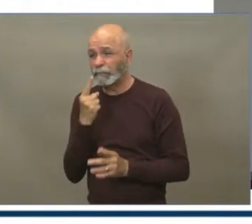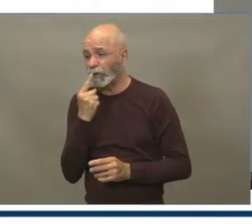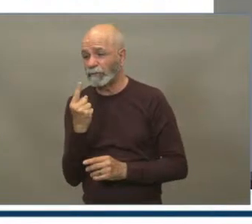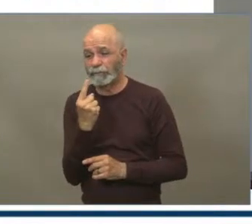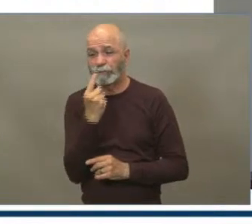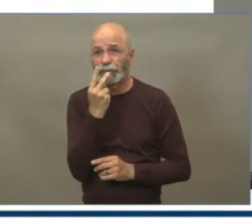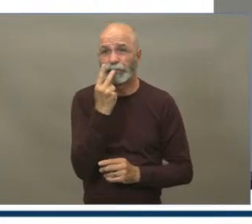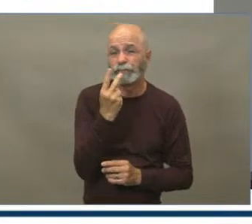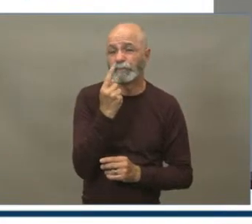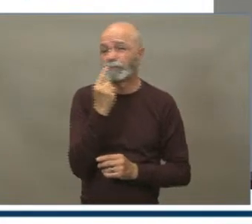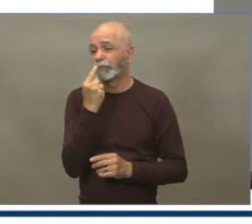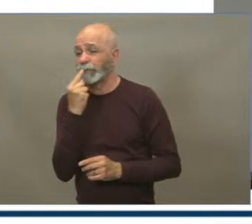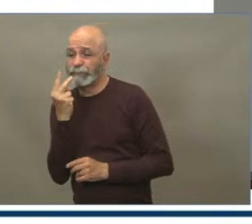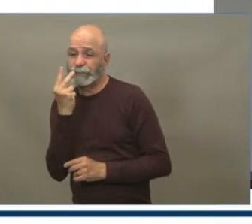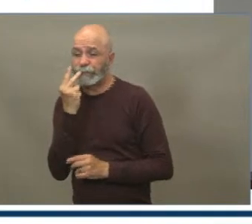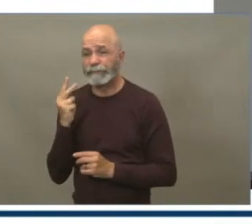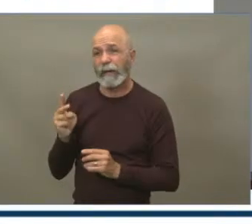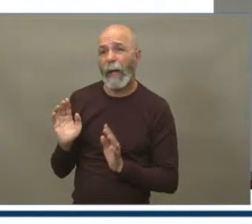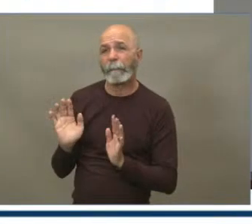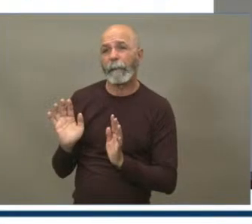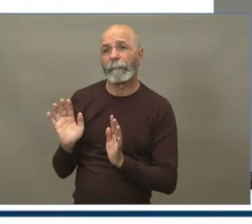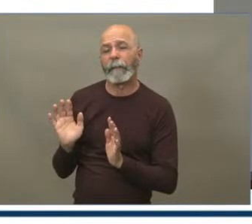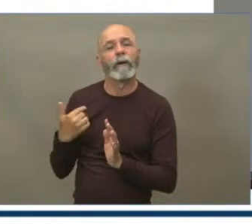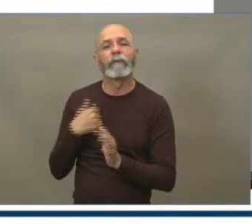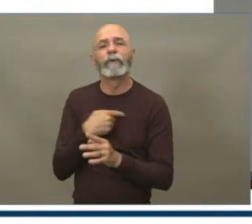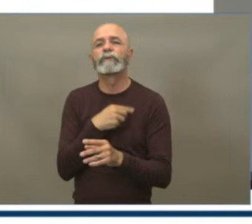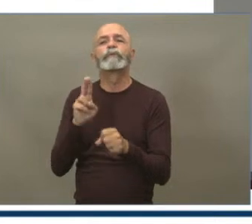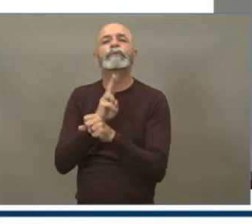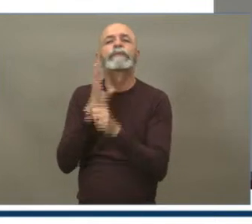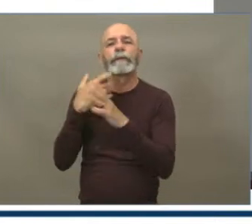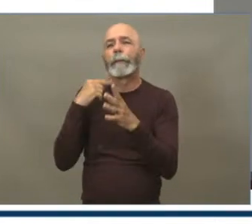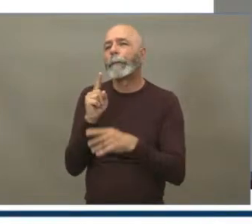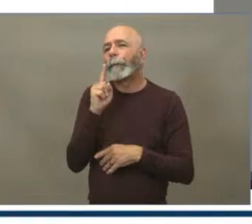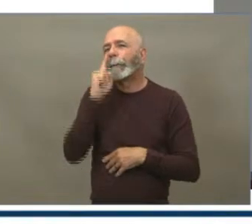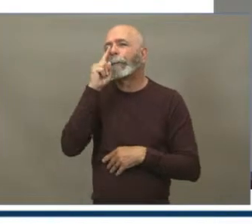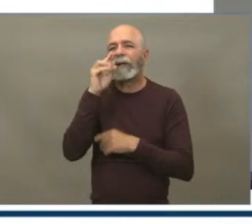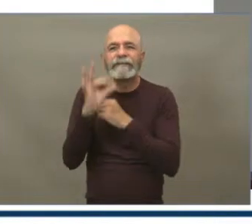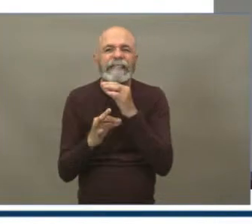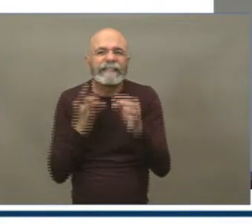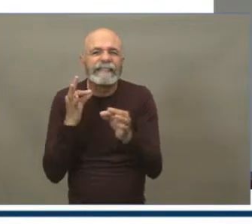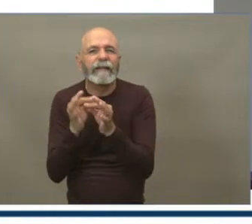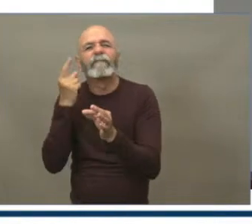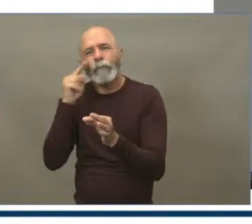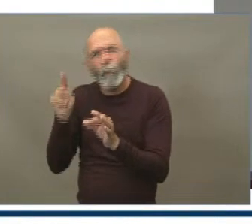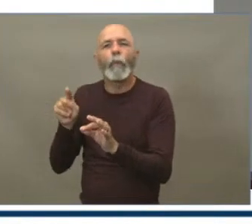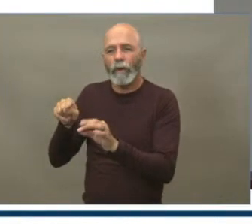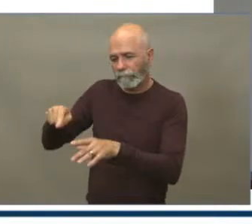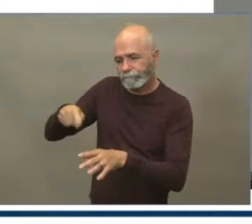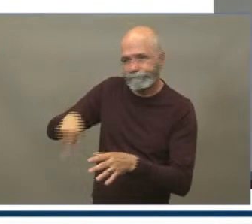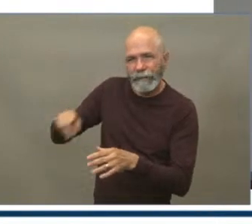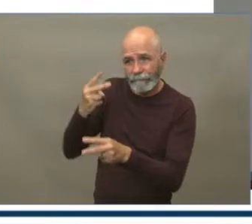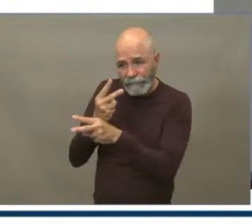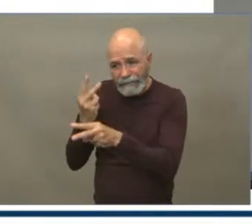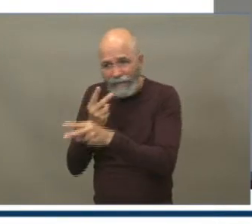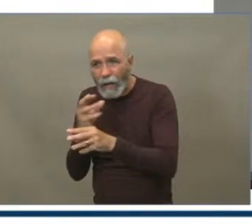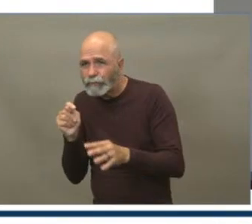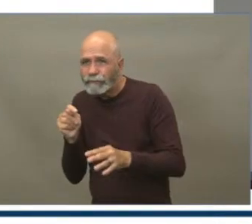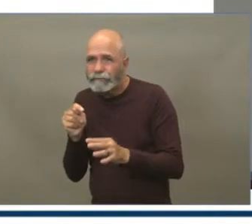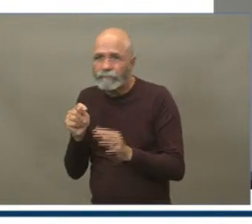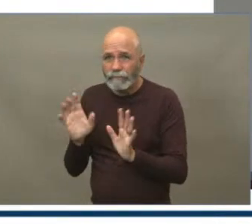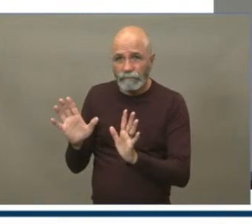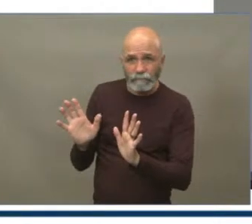we use our existing testing as facilities and strategies to get people tested. We are